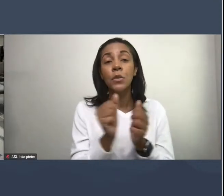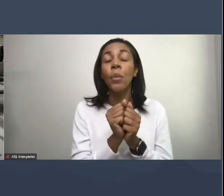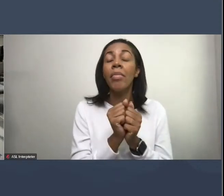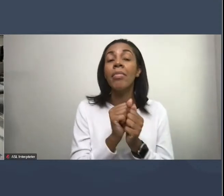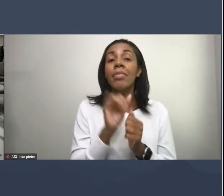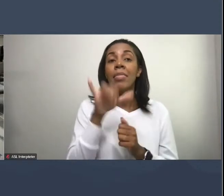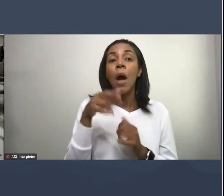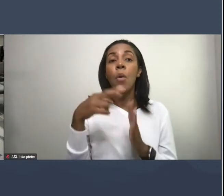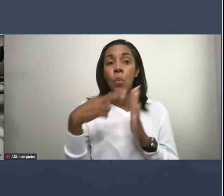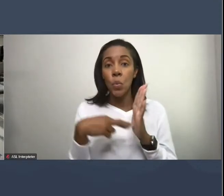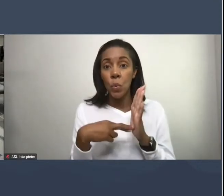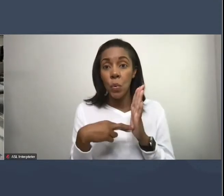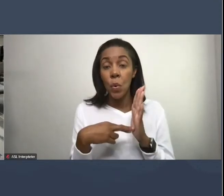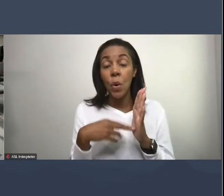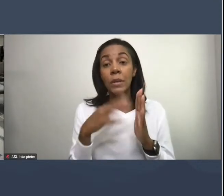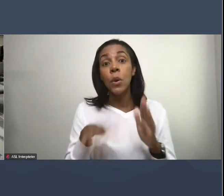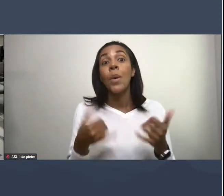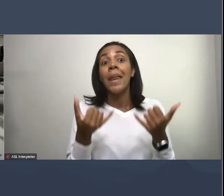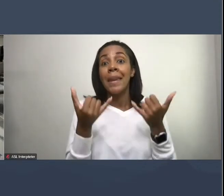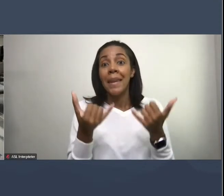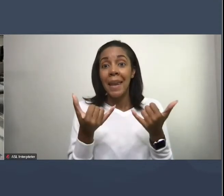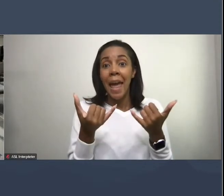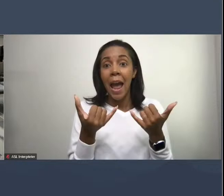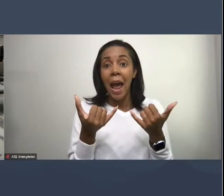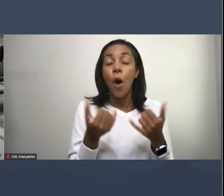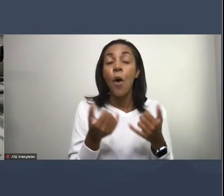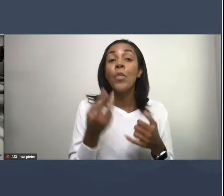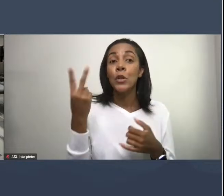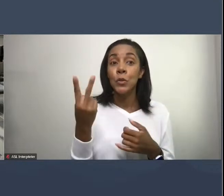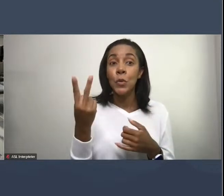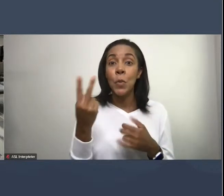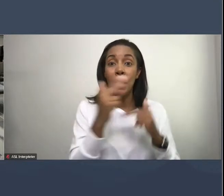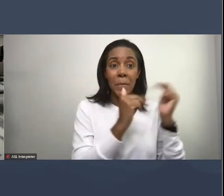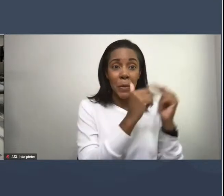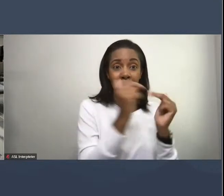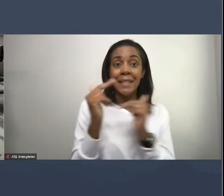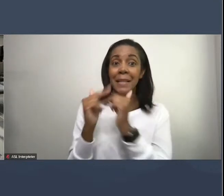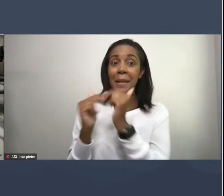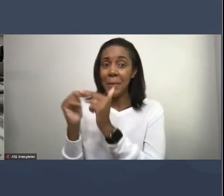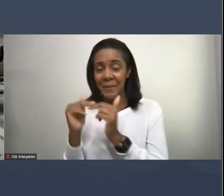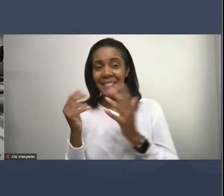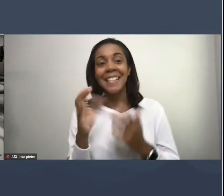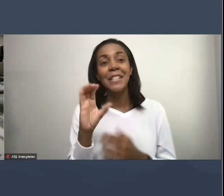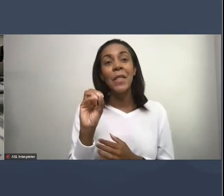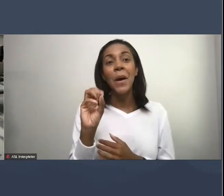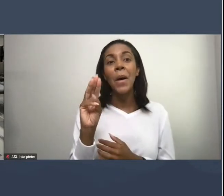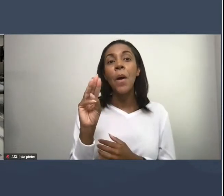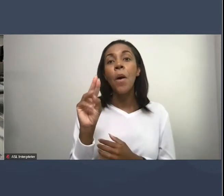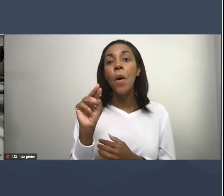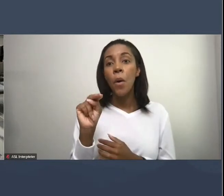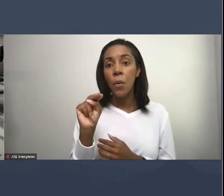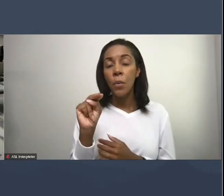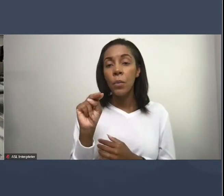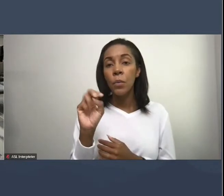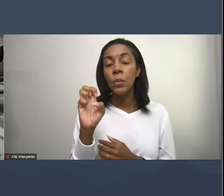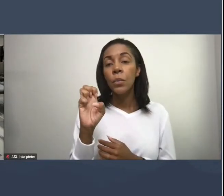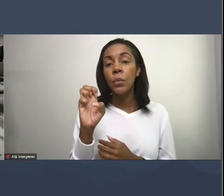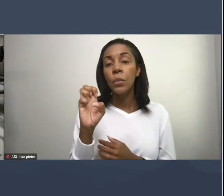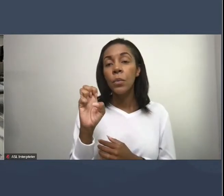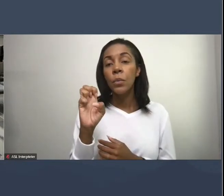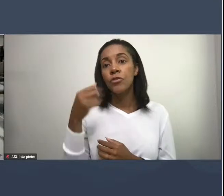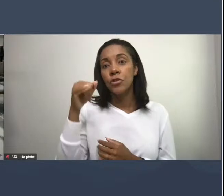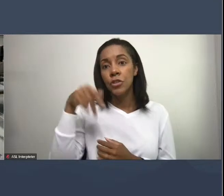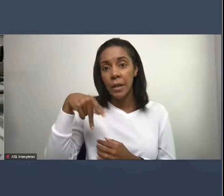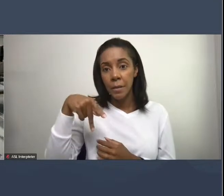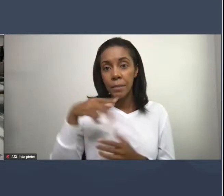rule. That gets us back to the two pieces of property and the ownership of that property. At that same time, we